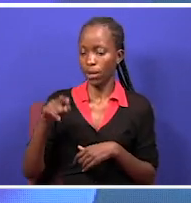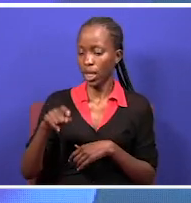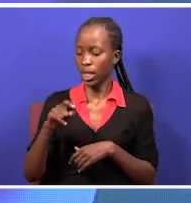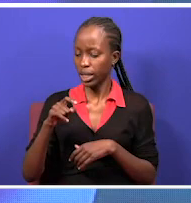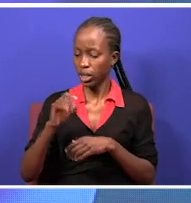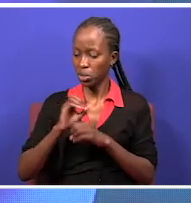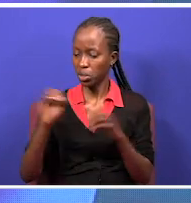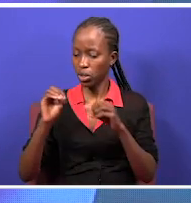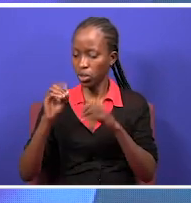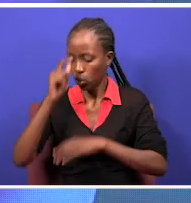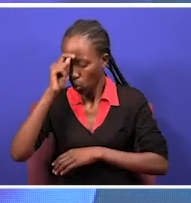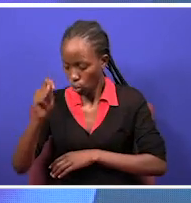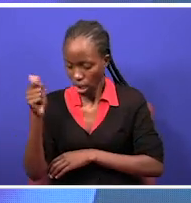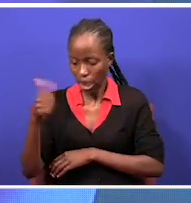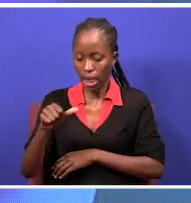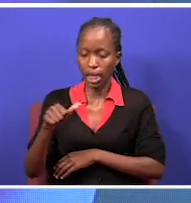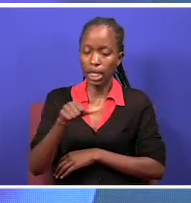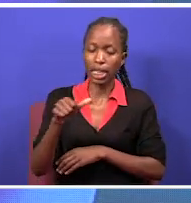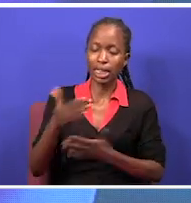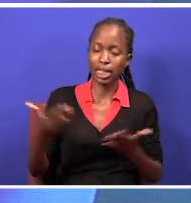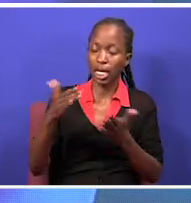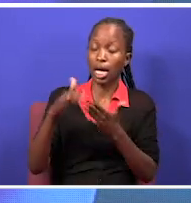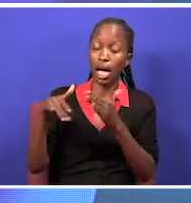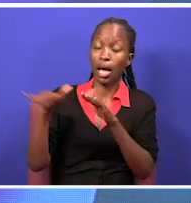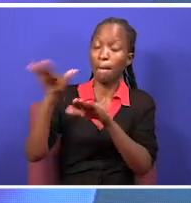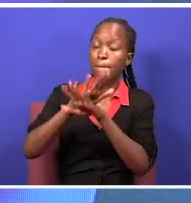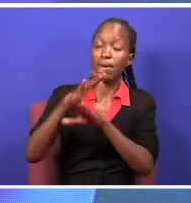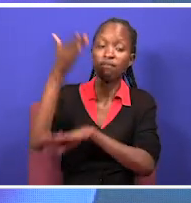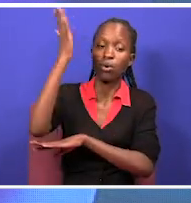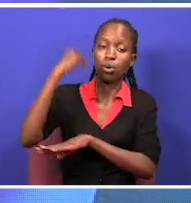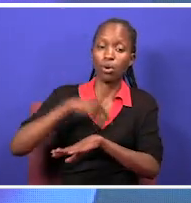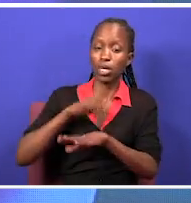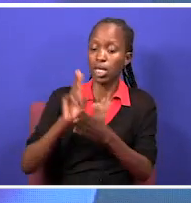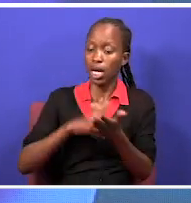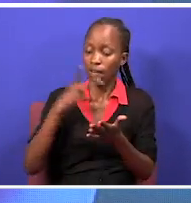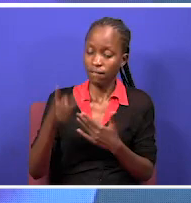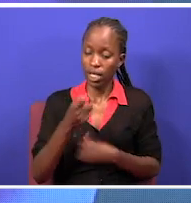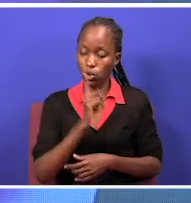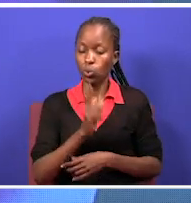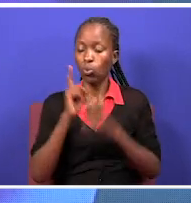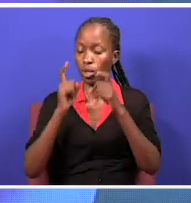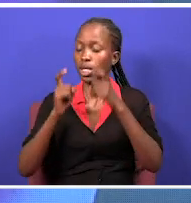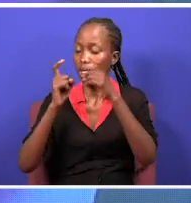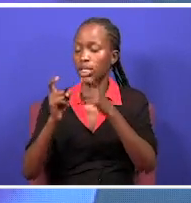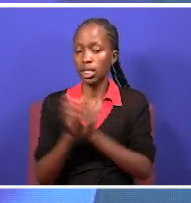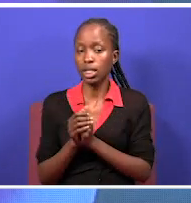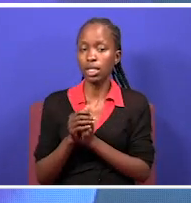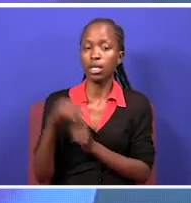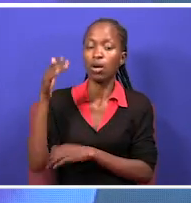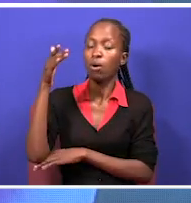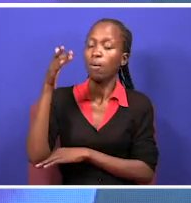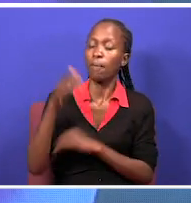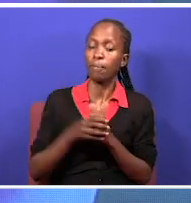God, and fail to point out any sin, fail to warn them what the word of God says. God